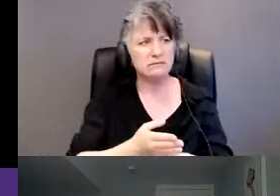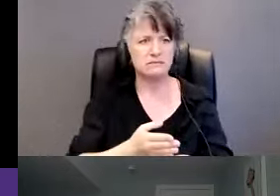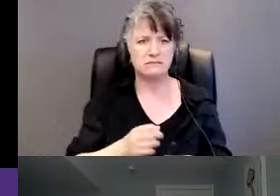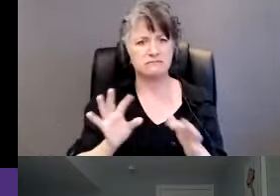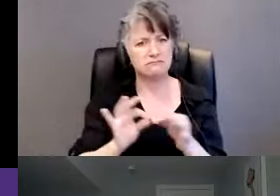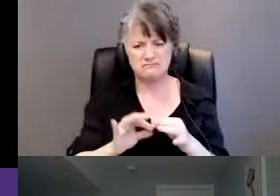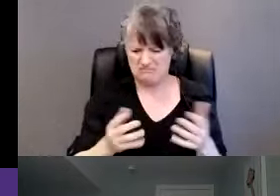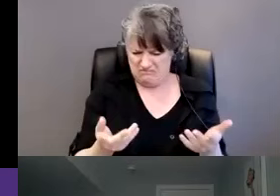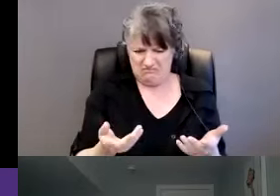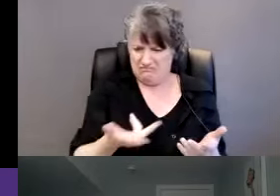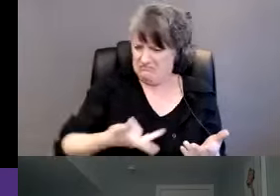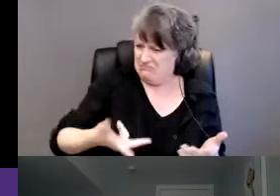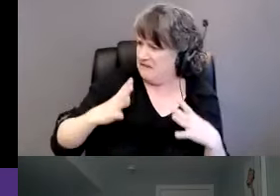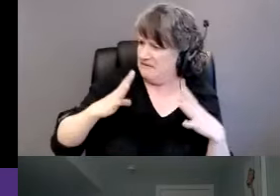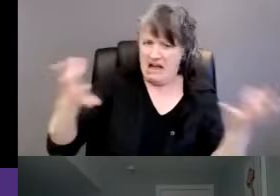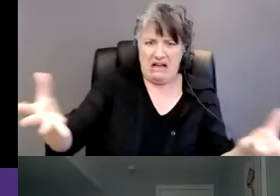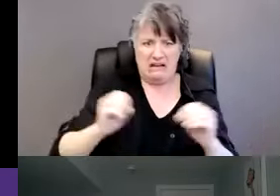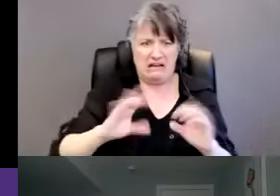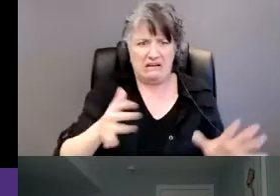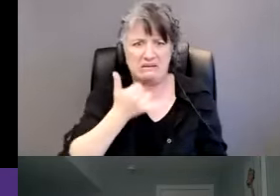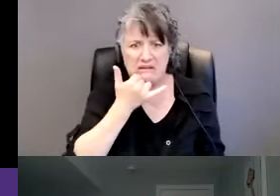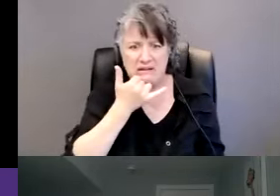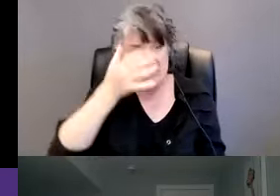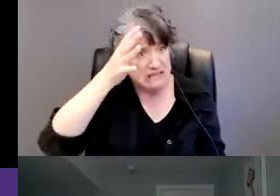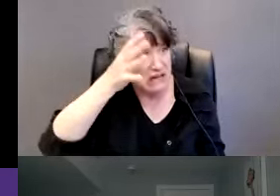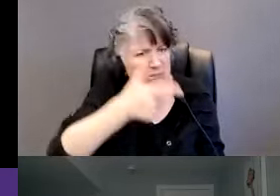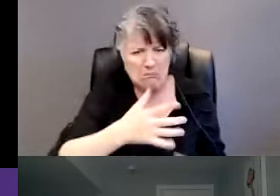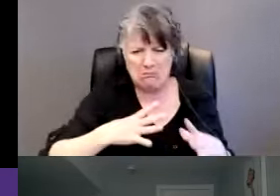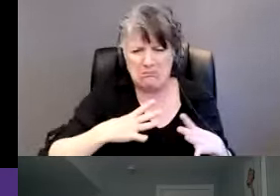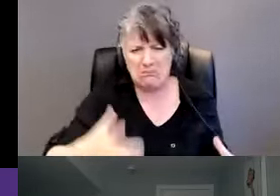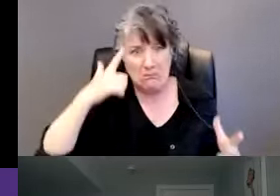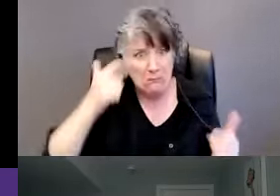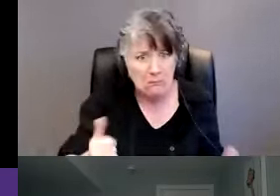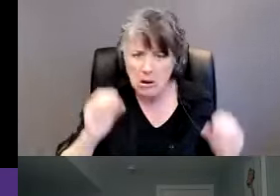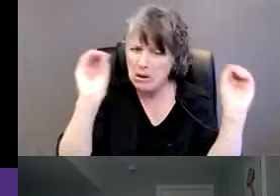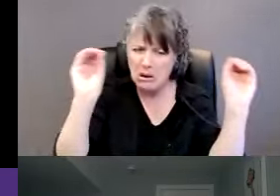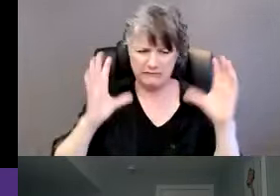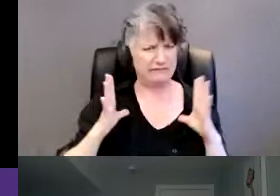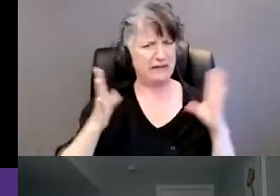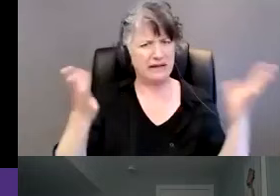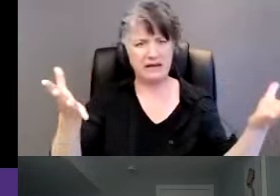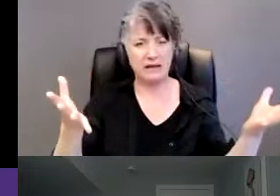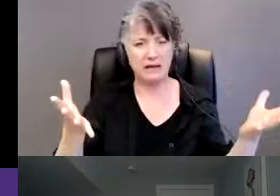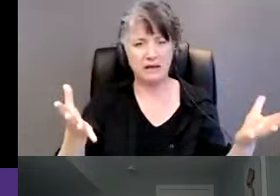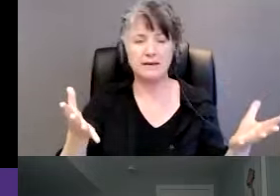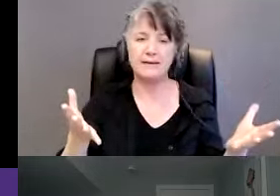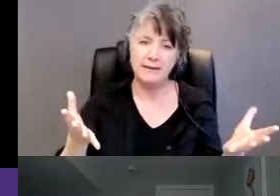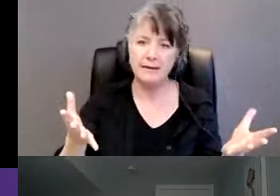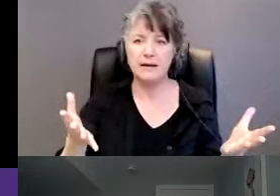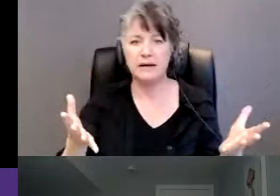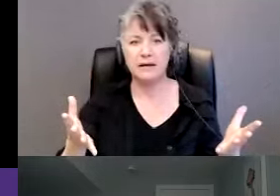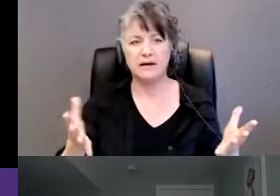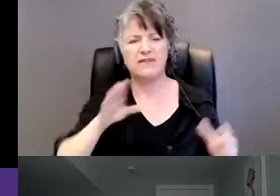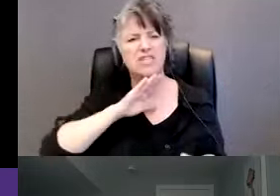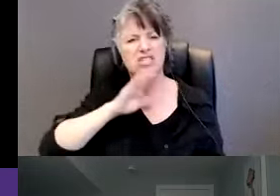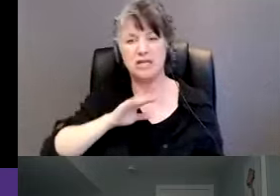is fine and that he does not believe his father is experiencing any cognitive decline. He has voiced frustrations with service